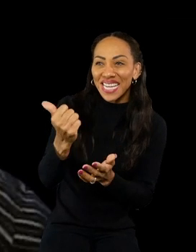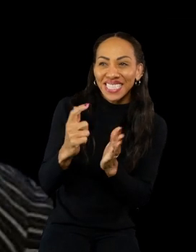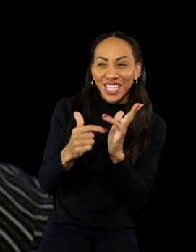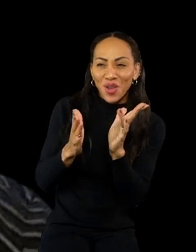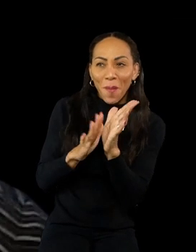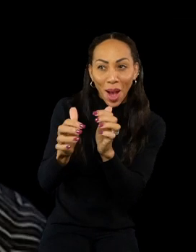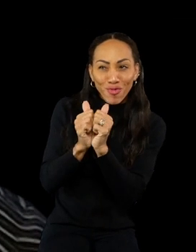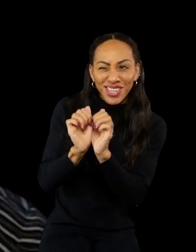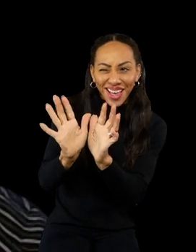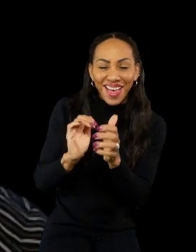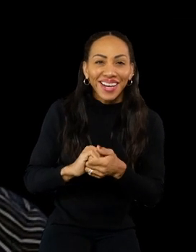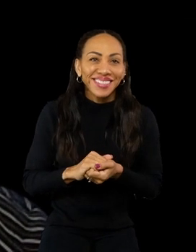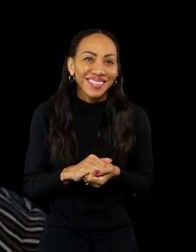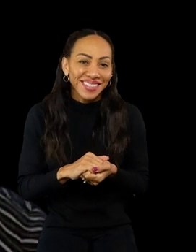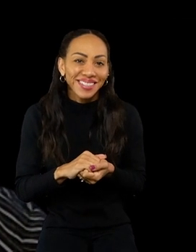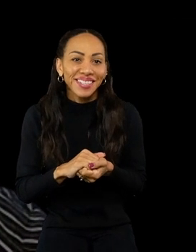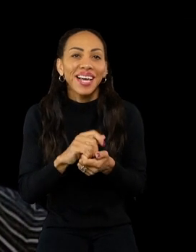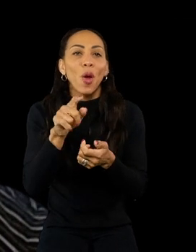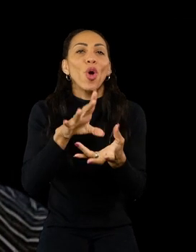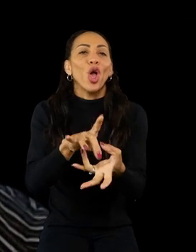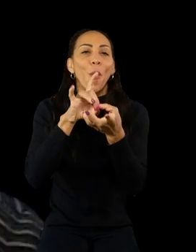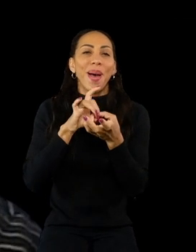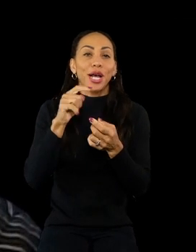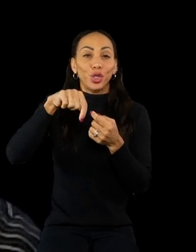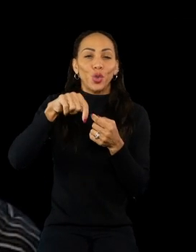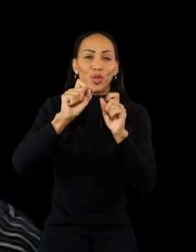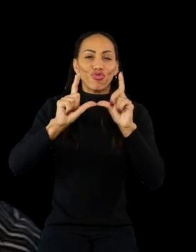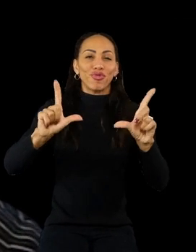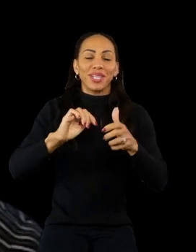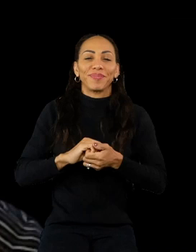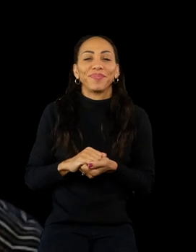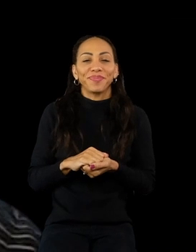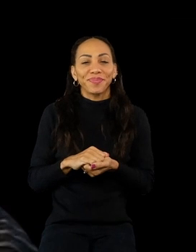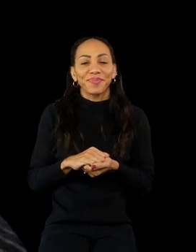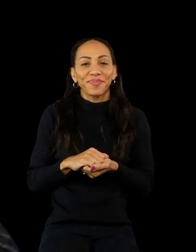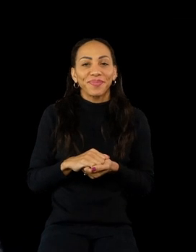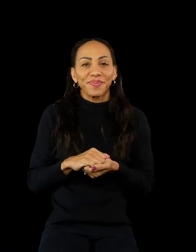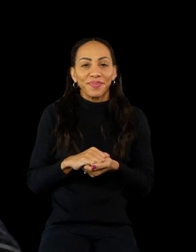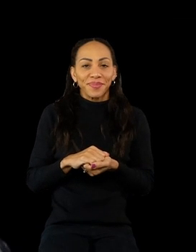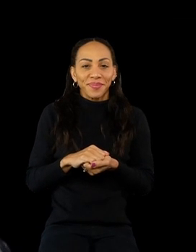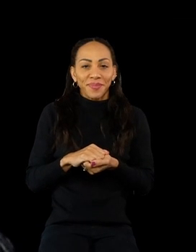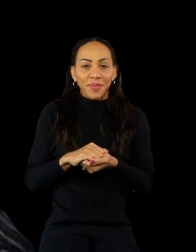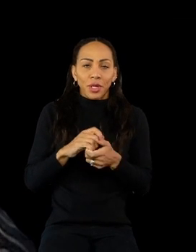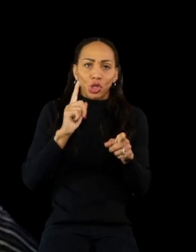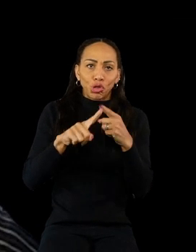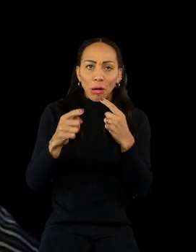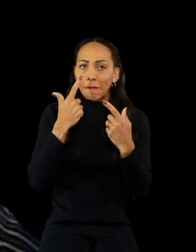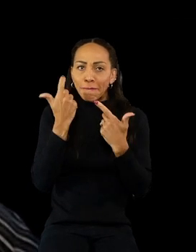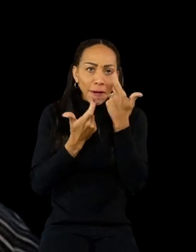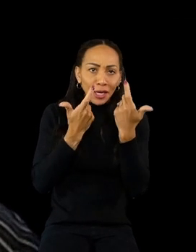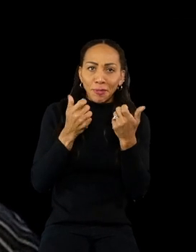good luck, Paul. Yeah, fantastic. Thank you very much, Tom. I appreciate that. Let me go back to this screen here